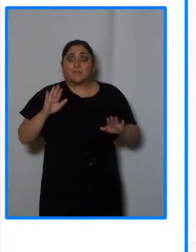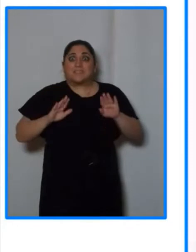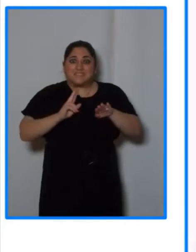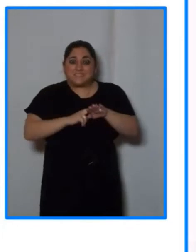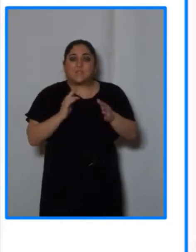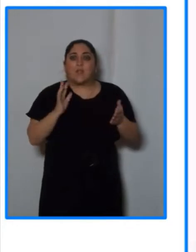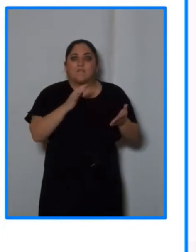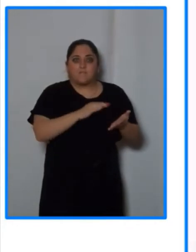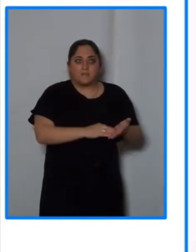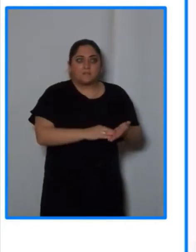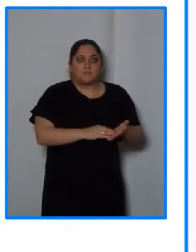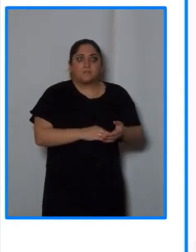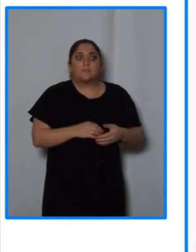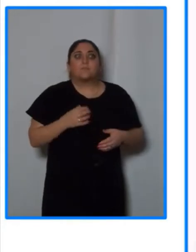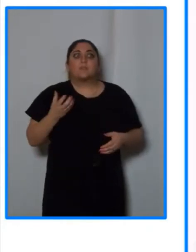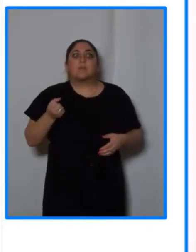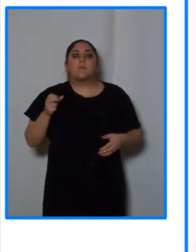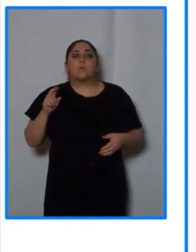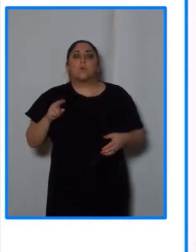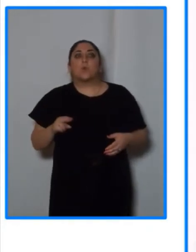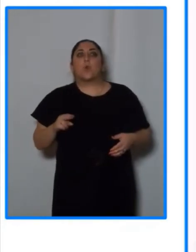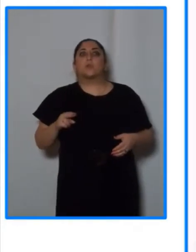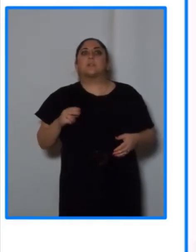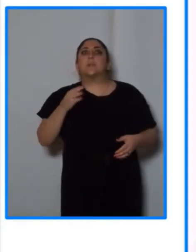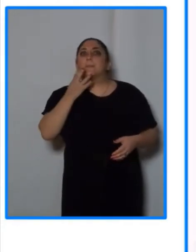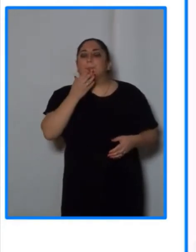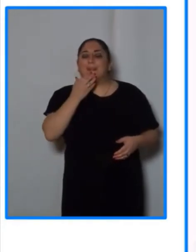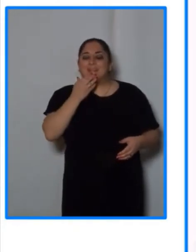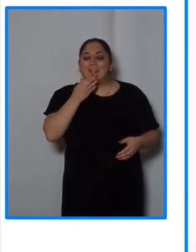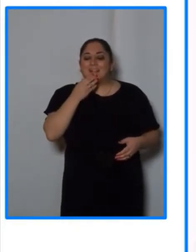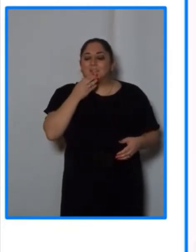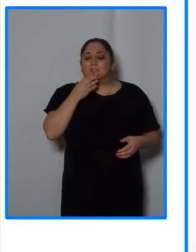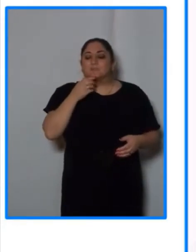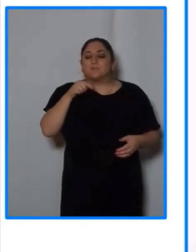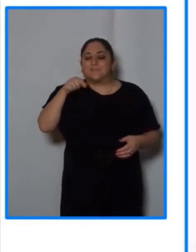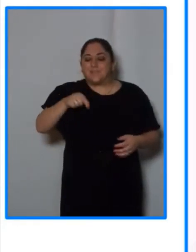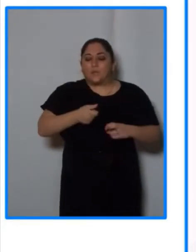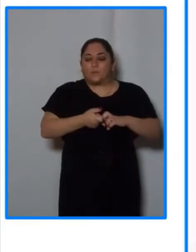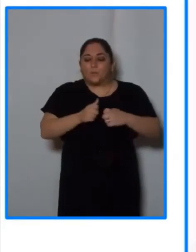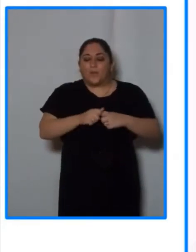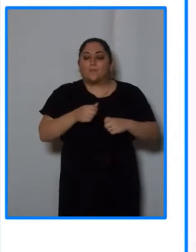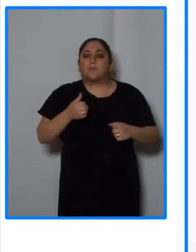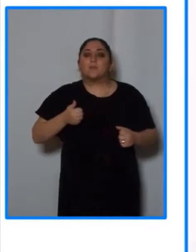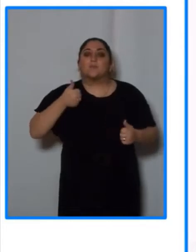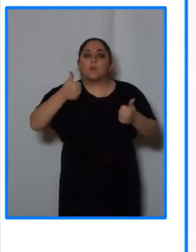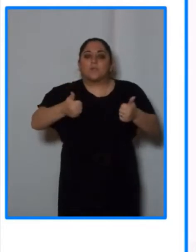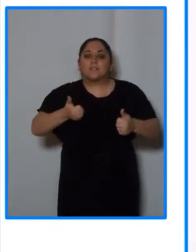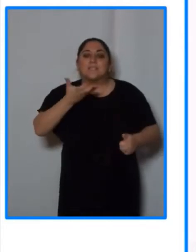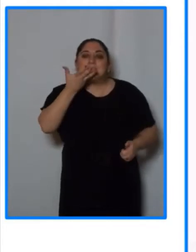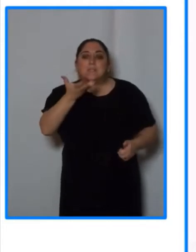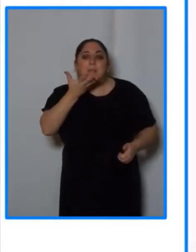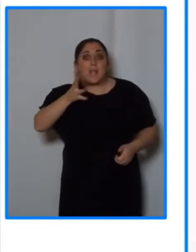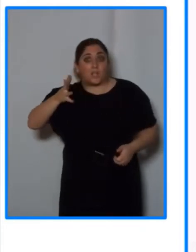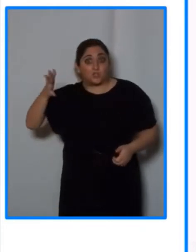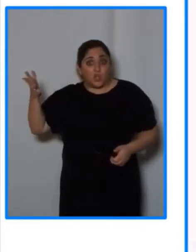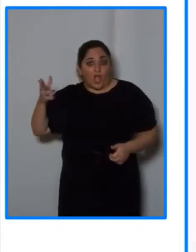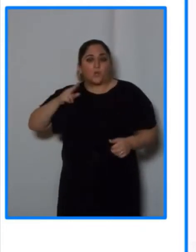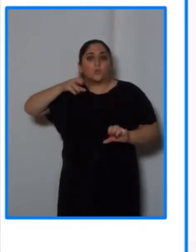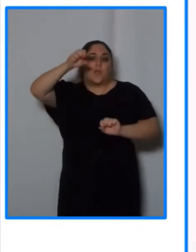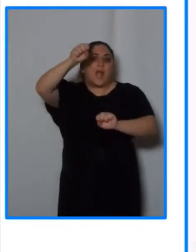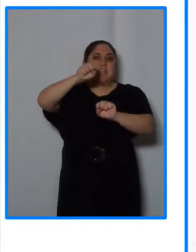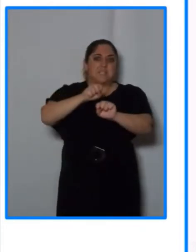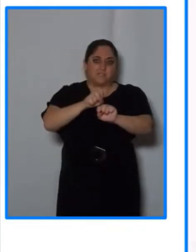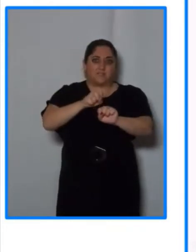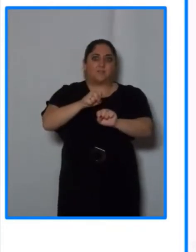For cognitive disabilities, the rule of thumb is that you provide information in a clear and concise way. This helps readability when you're